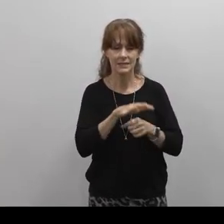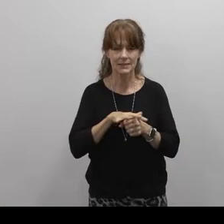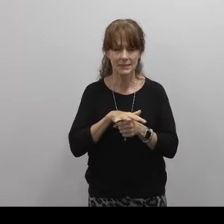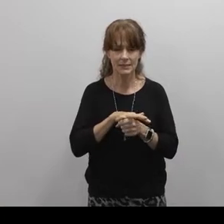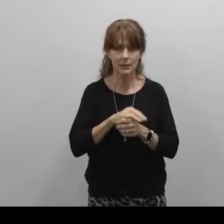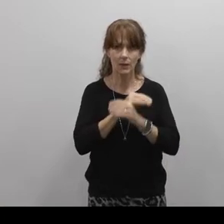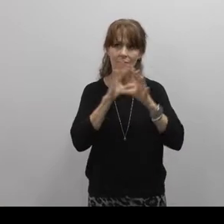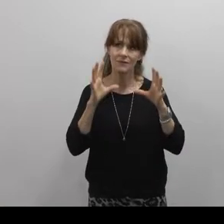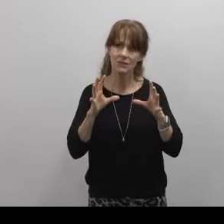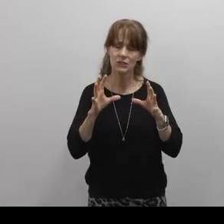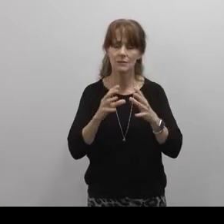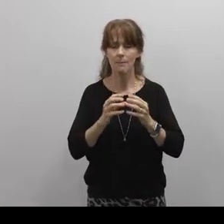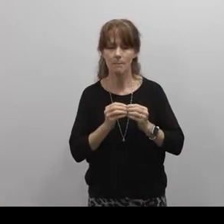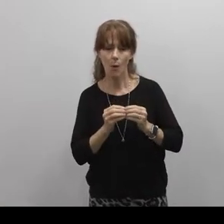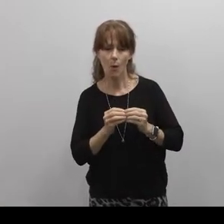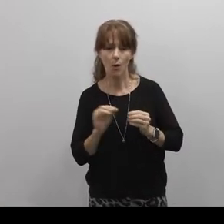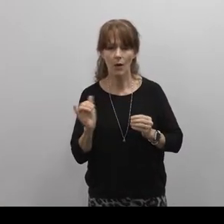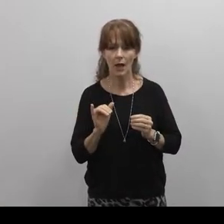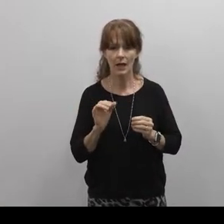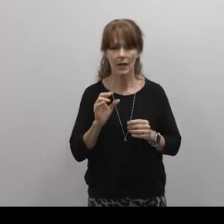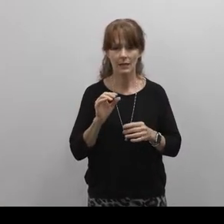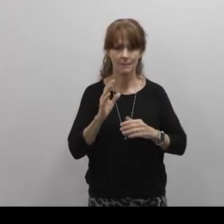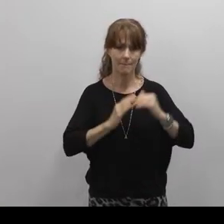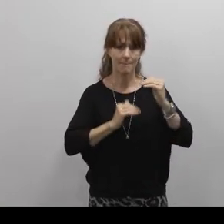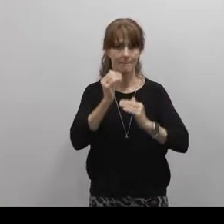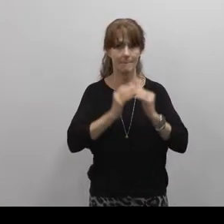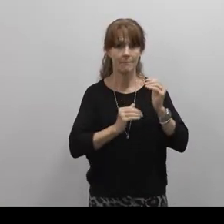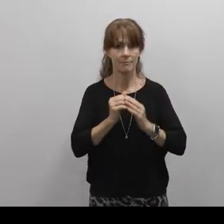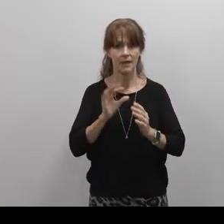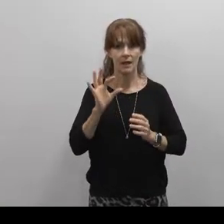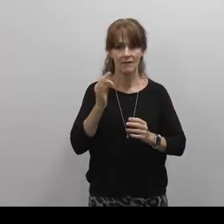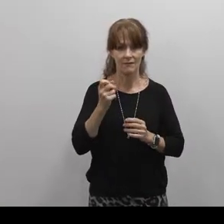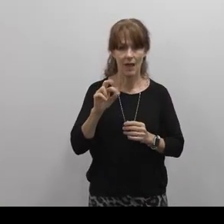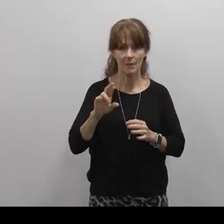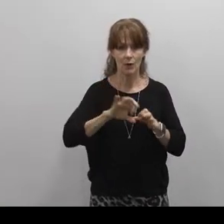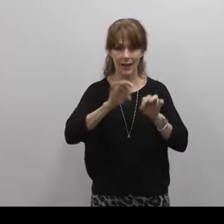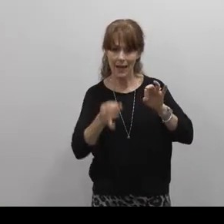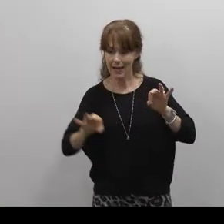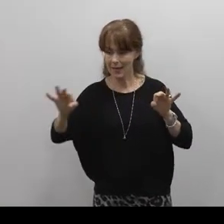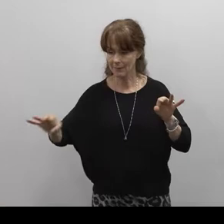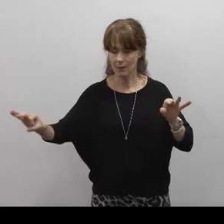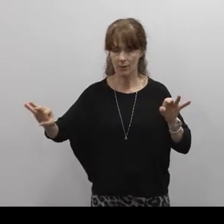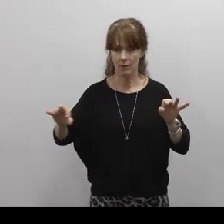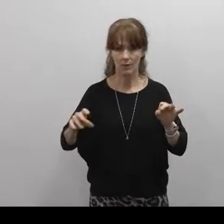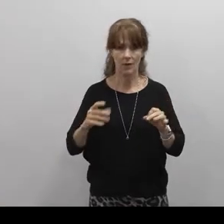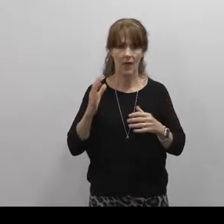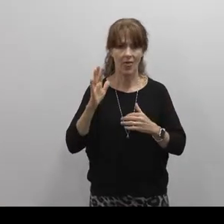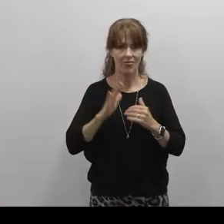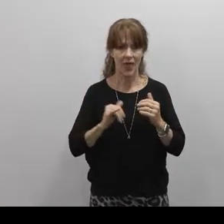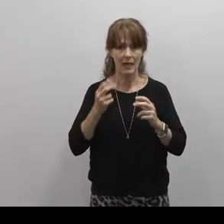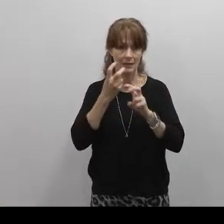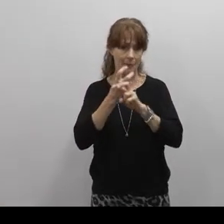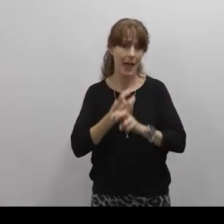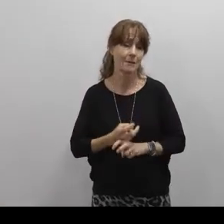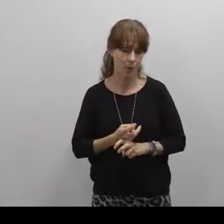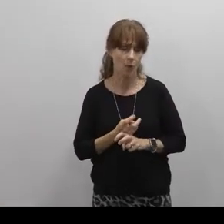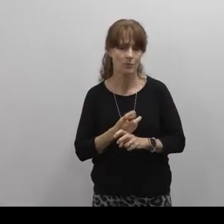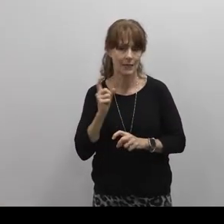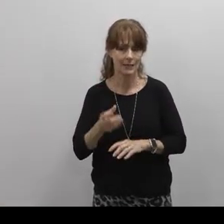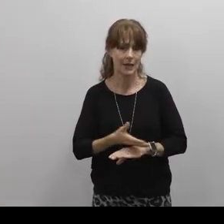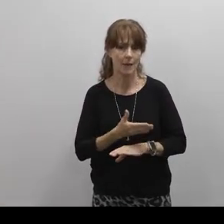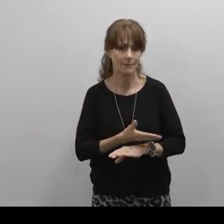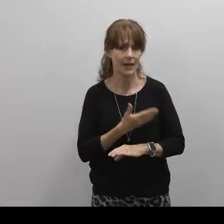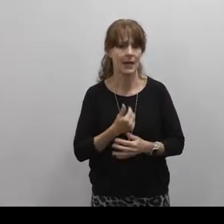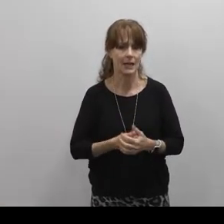what we envision is quite a bit more in the way of infrastructure, though. Think fiber, cabling, those type of backbone systems that are just in need of